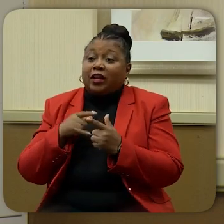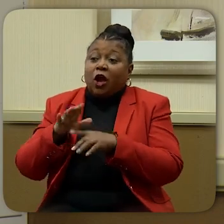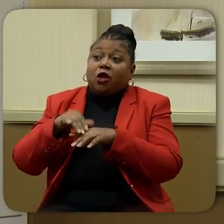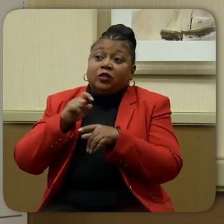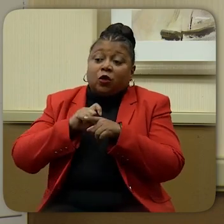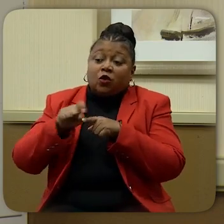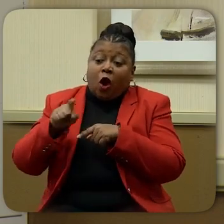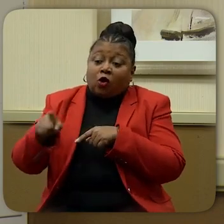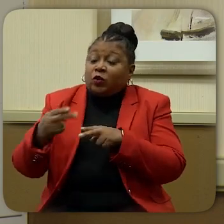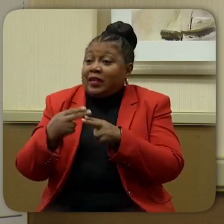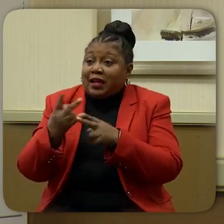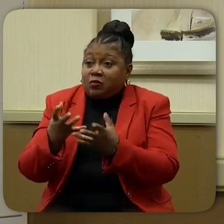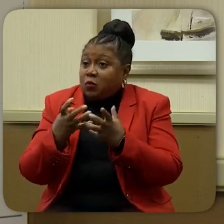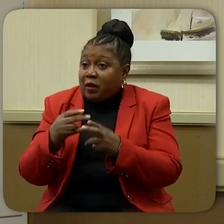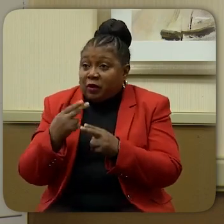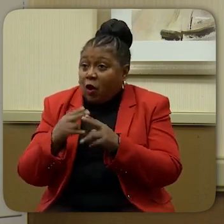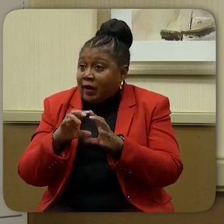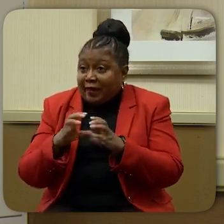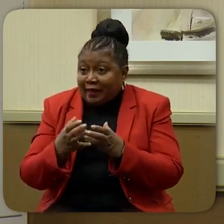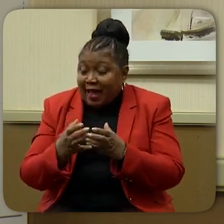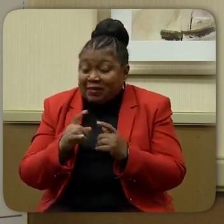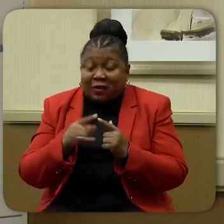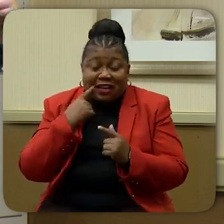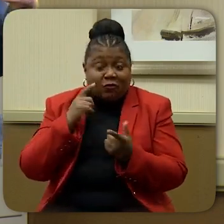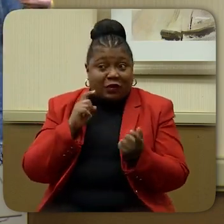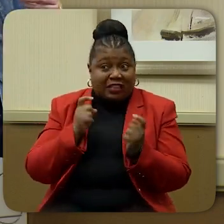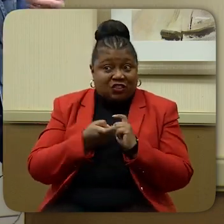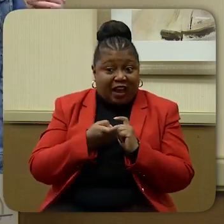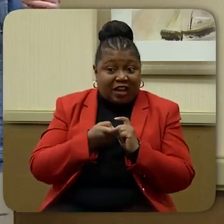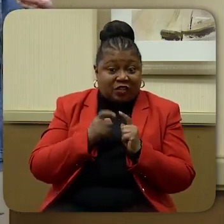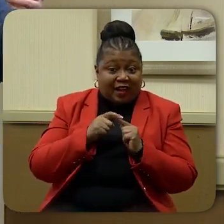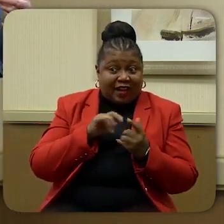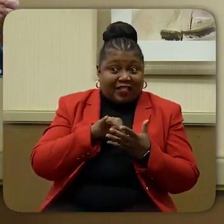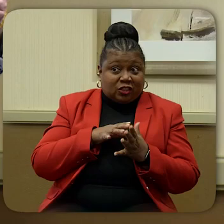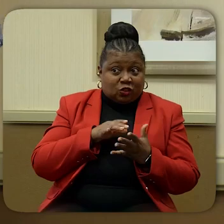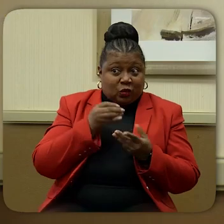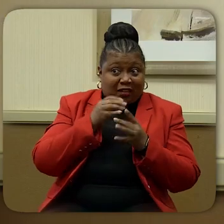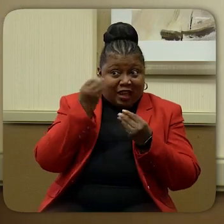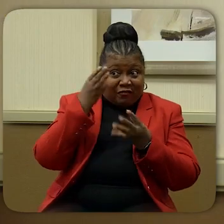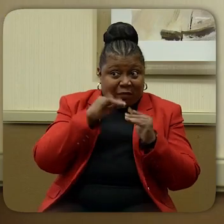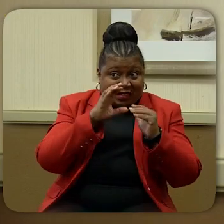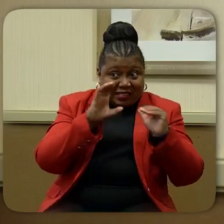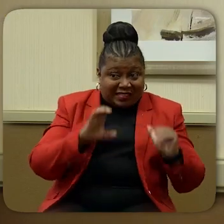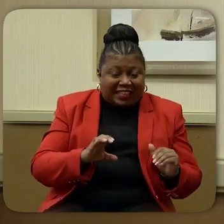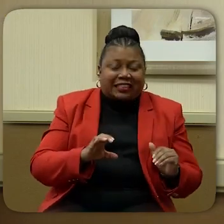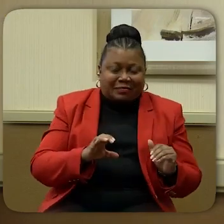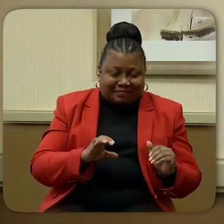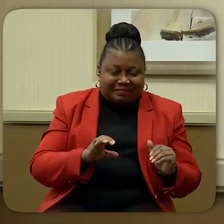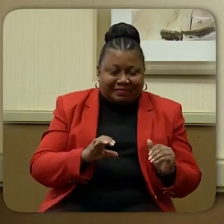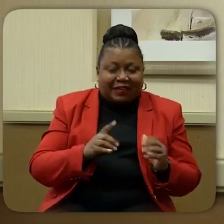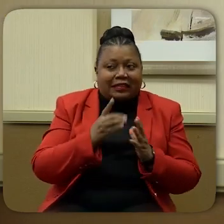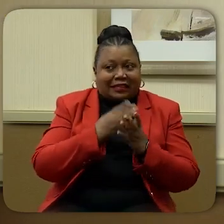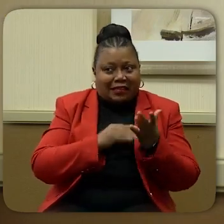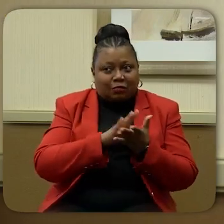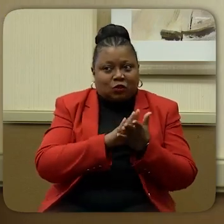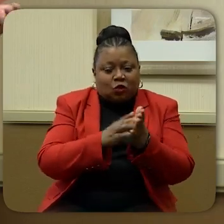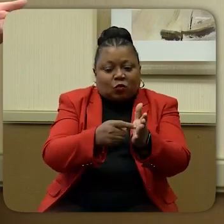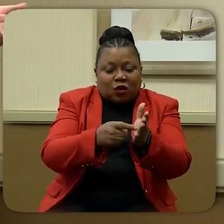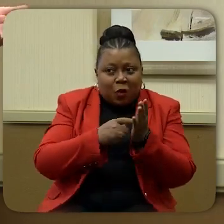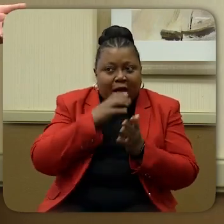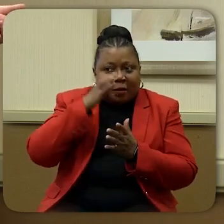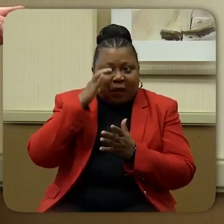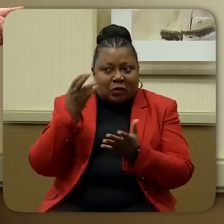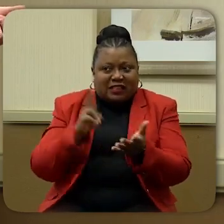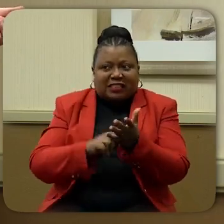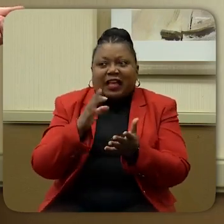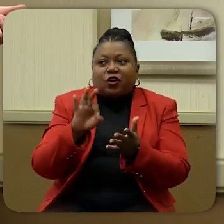call you the name you want to be called in class, but if we're going to change it in the student information system, some schools require parents